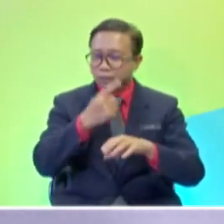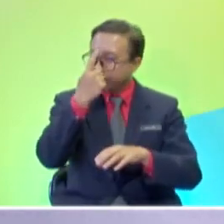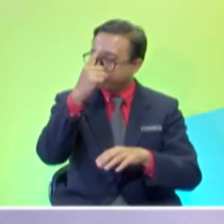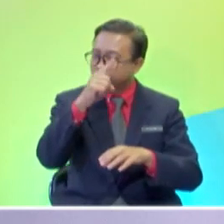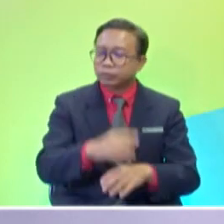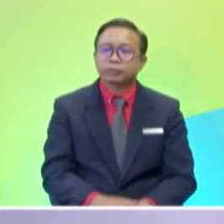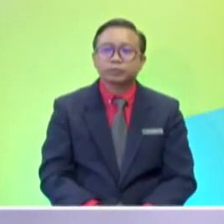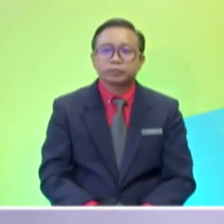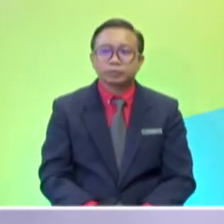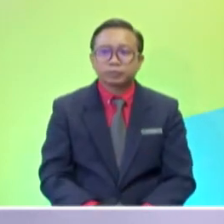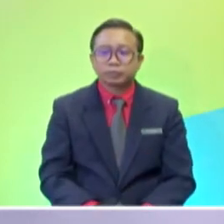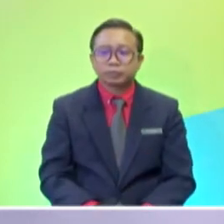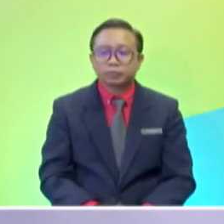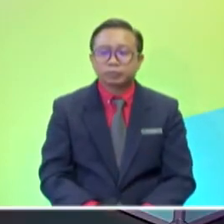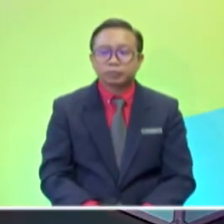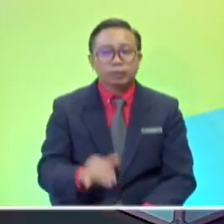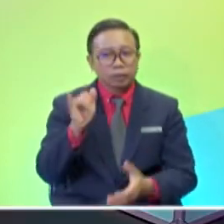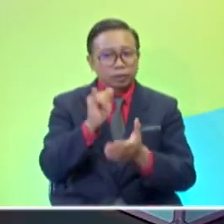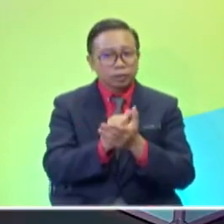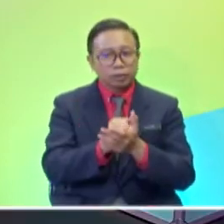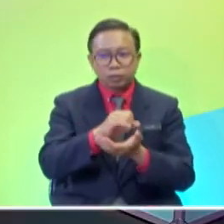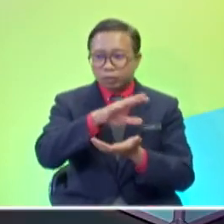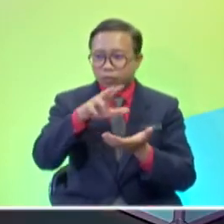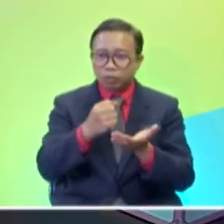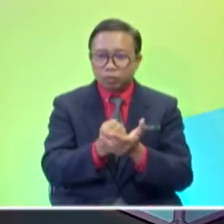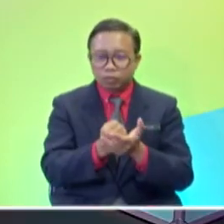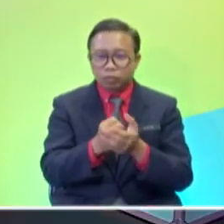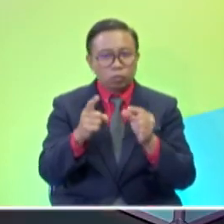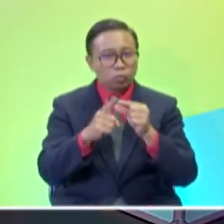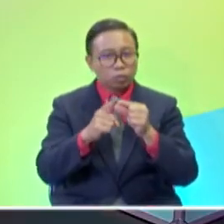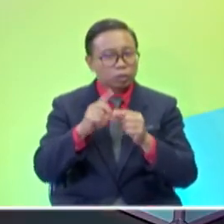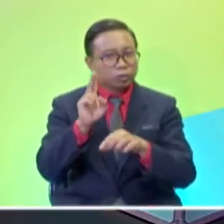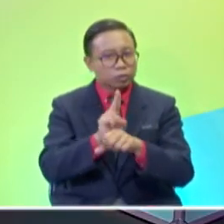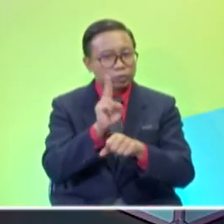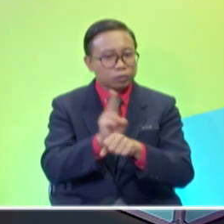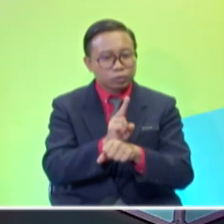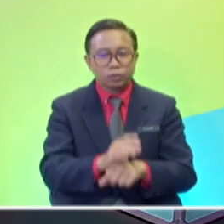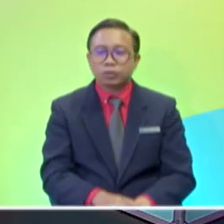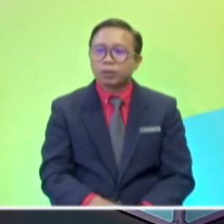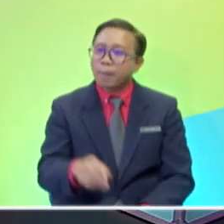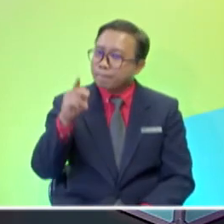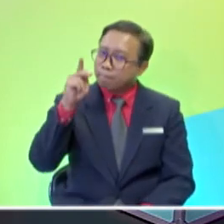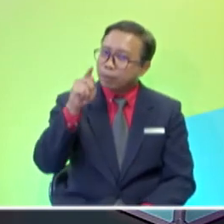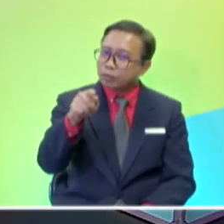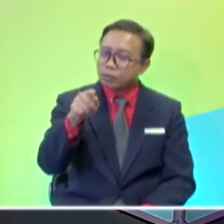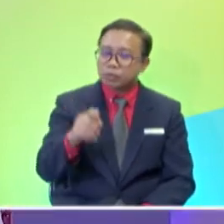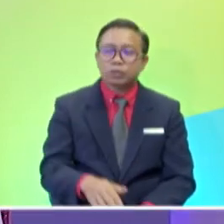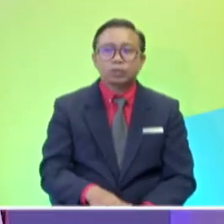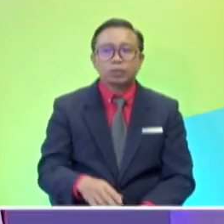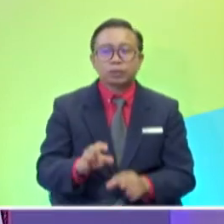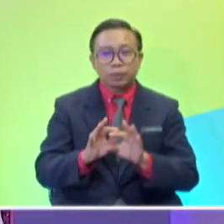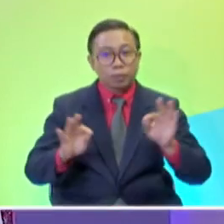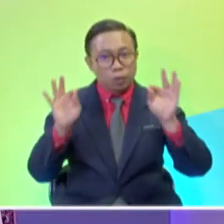places. Yes, exactly. Yeah. That's all because of the words that she used, and even the punctuation plays an